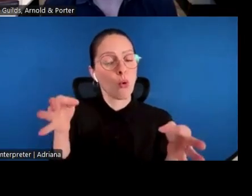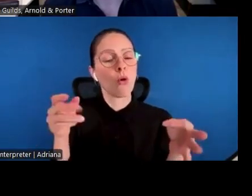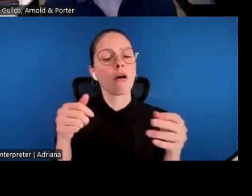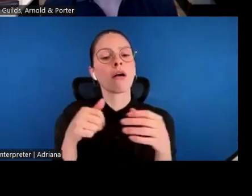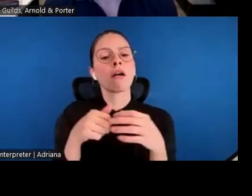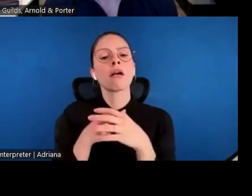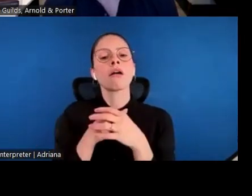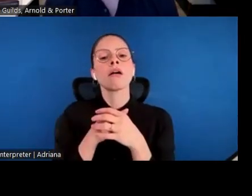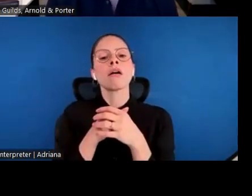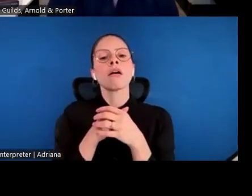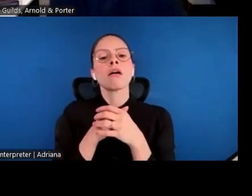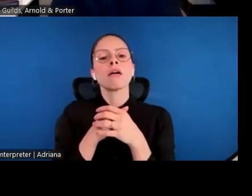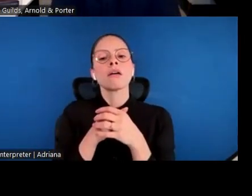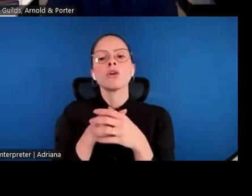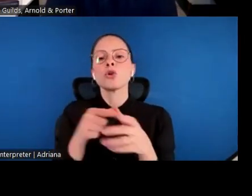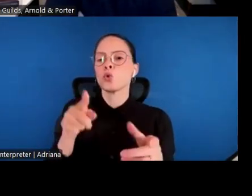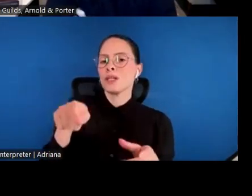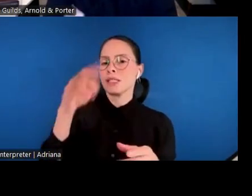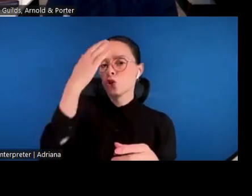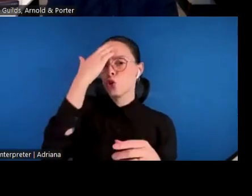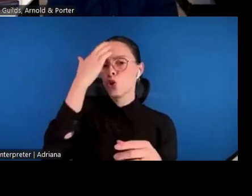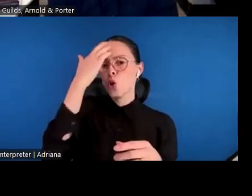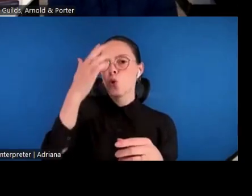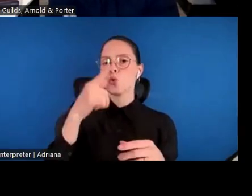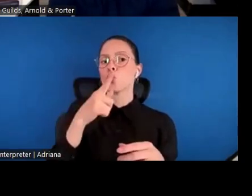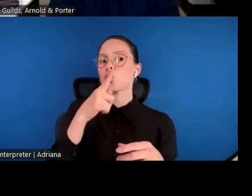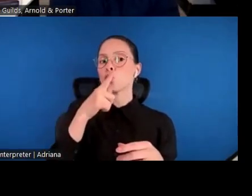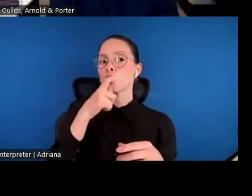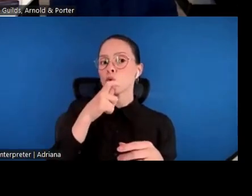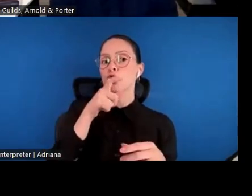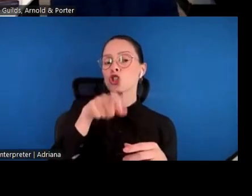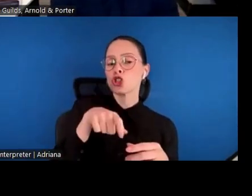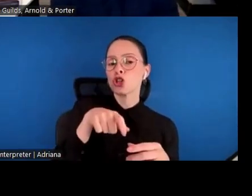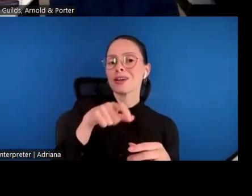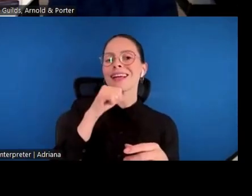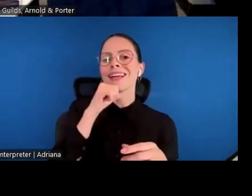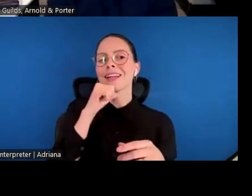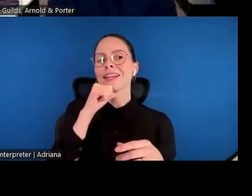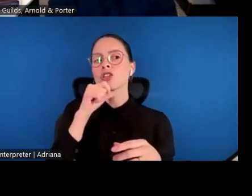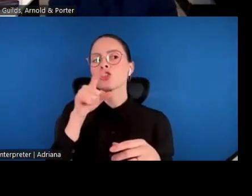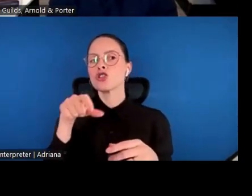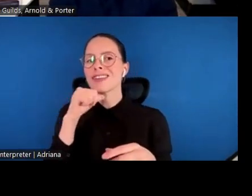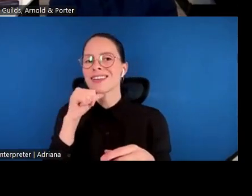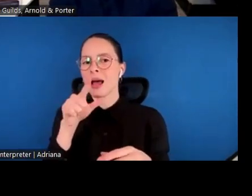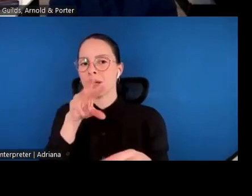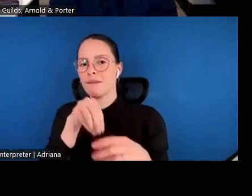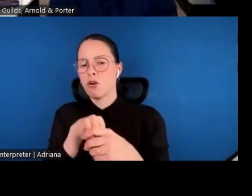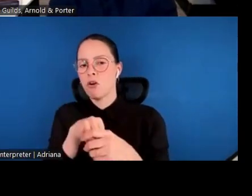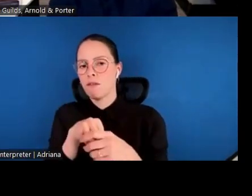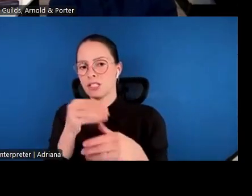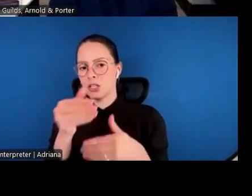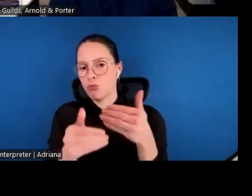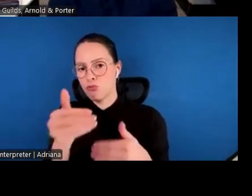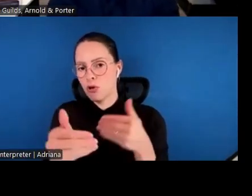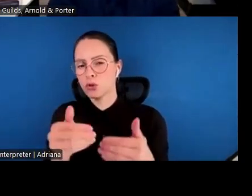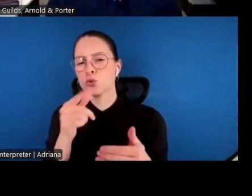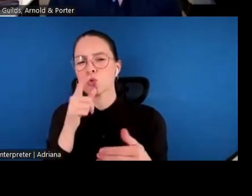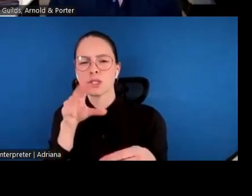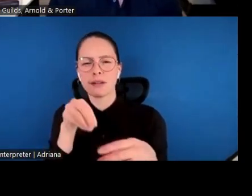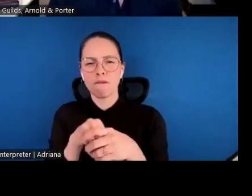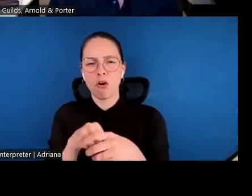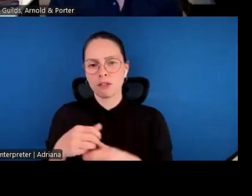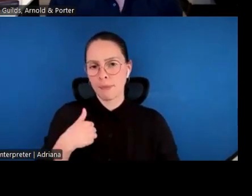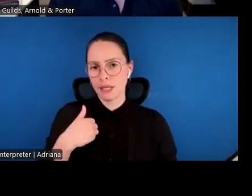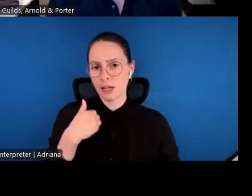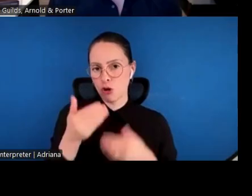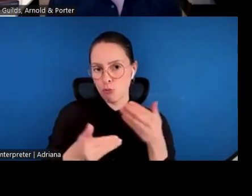you need to know who should and should not be engaged in the process and who is involved in the military process.